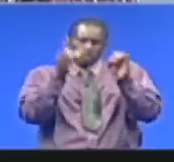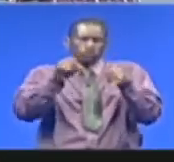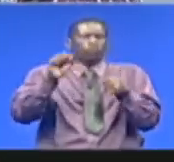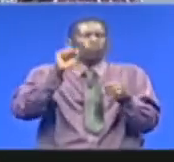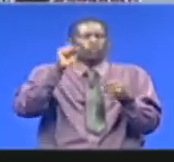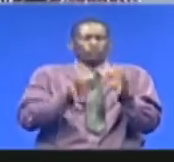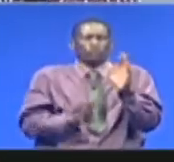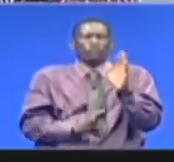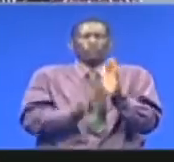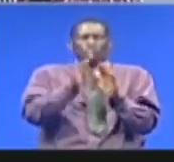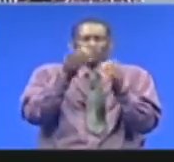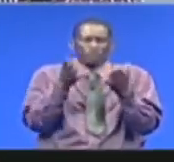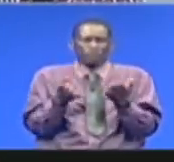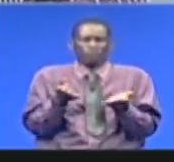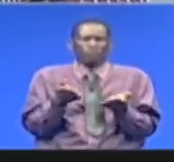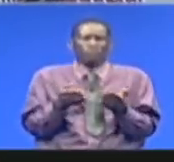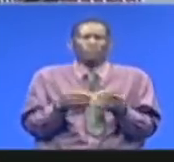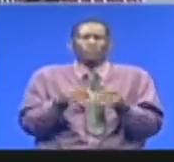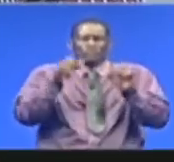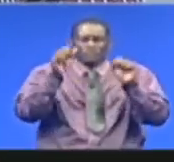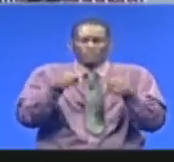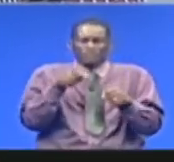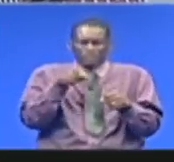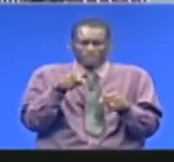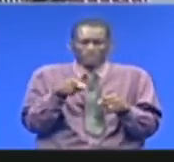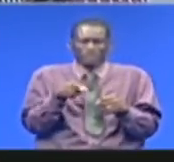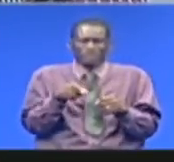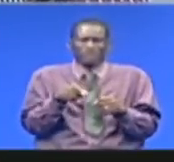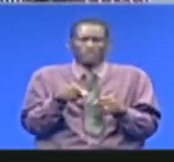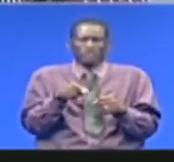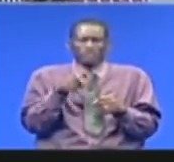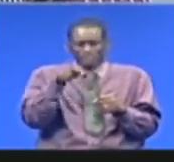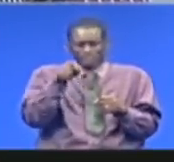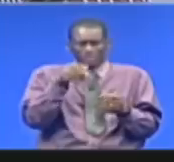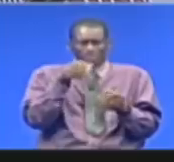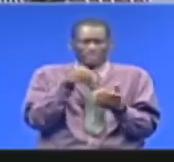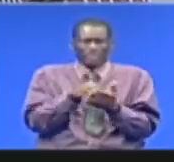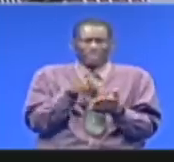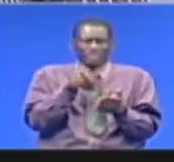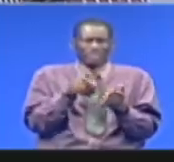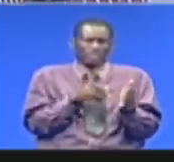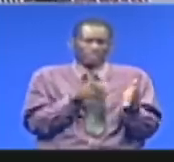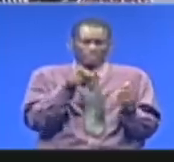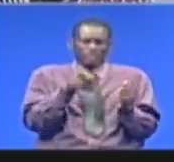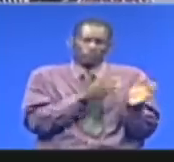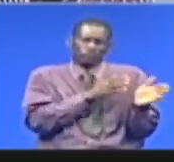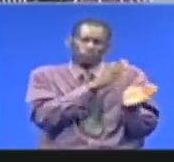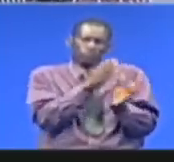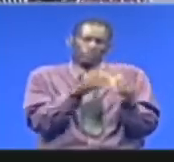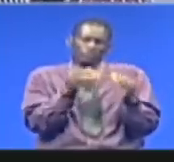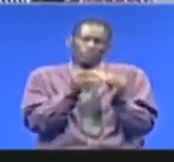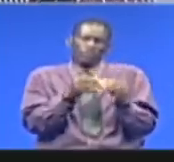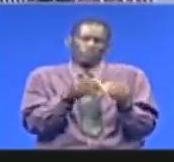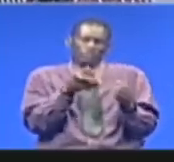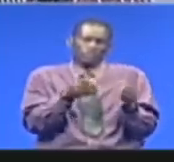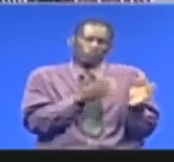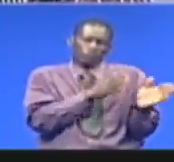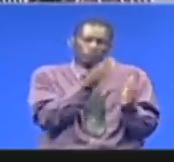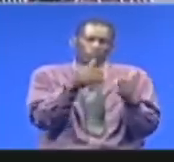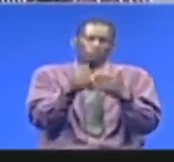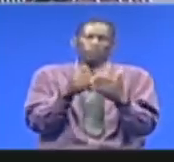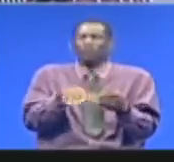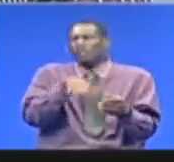developments. So therefore, of course, and that meeting, again, was arranged way before even they met. And